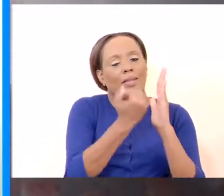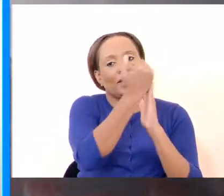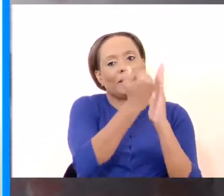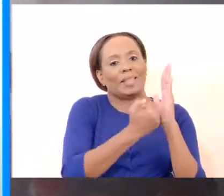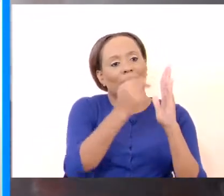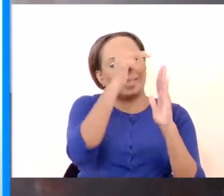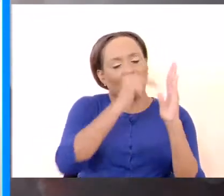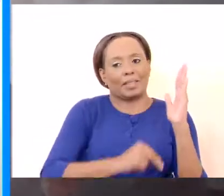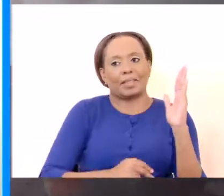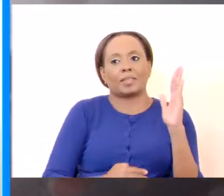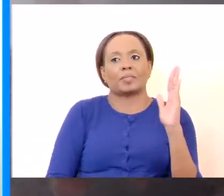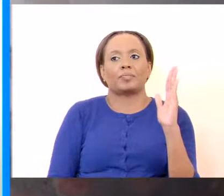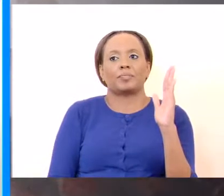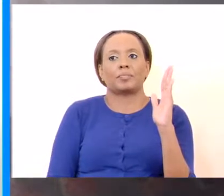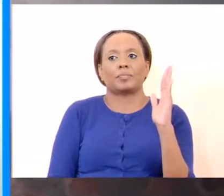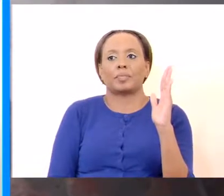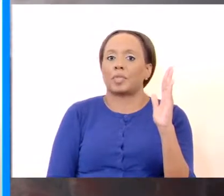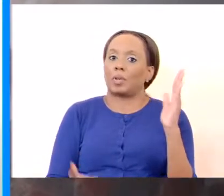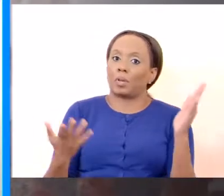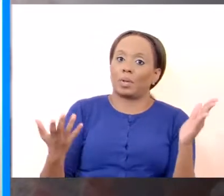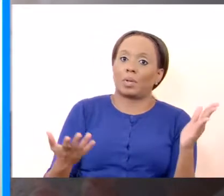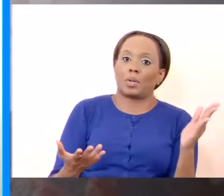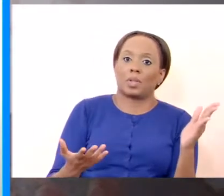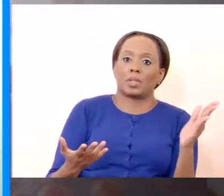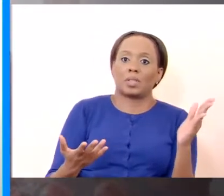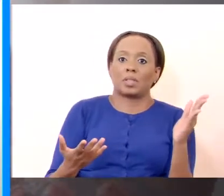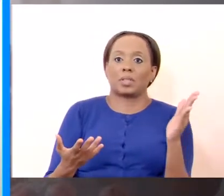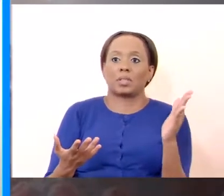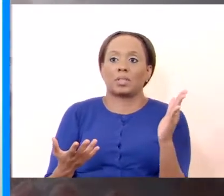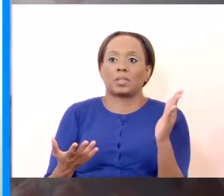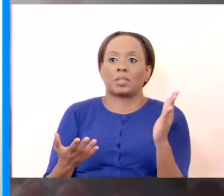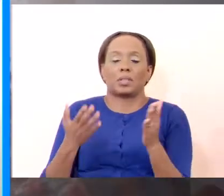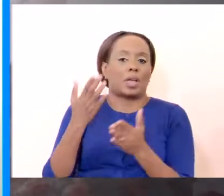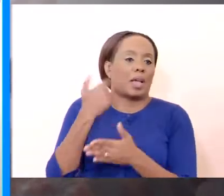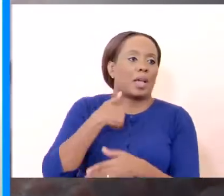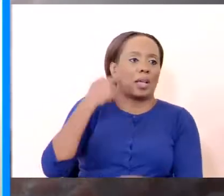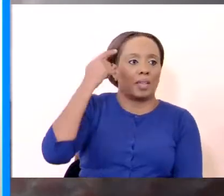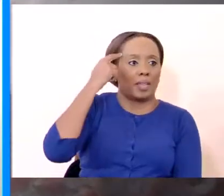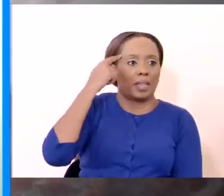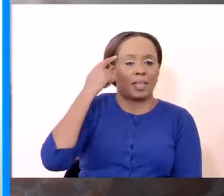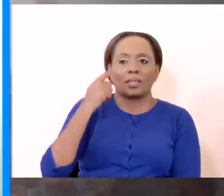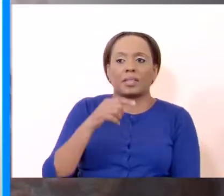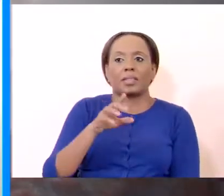list. So somewhere, somehow, a database got hacked.